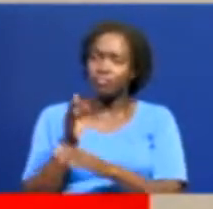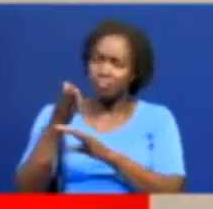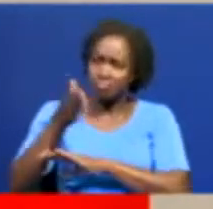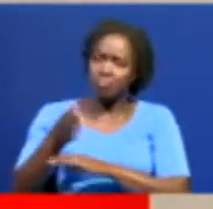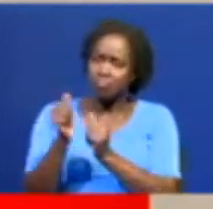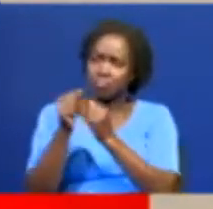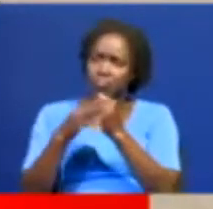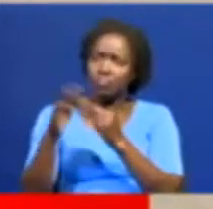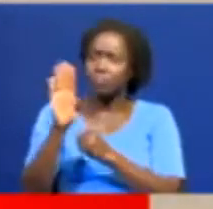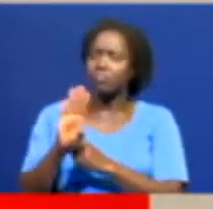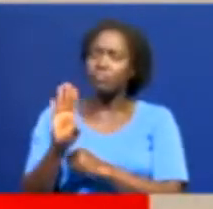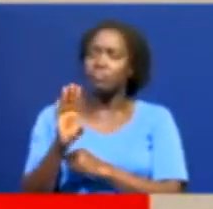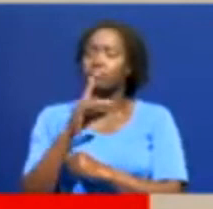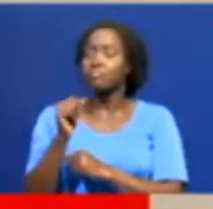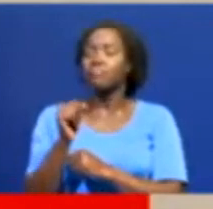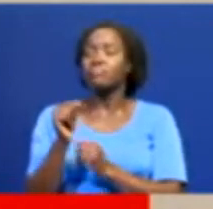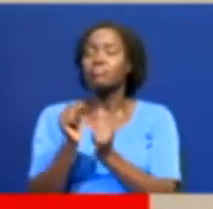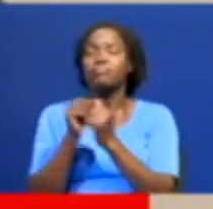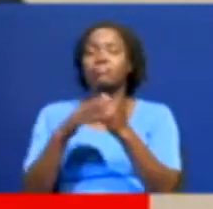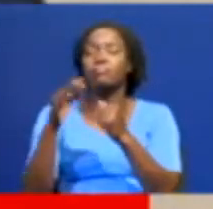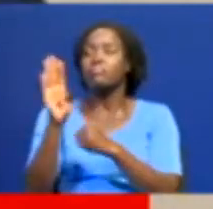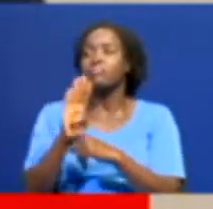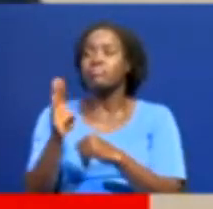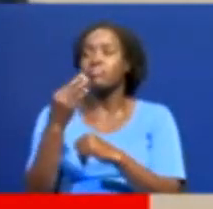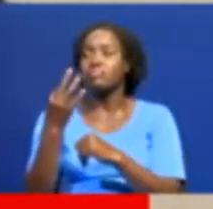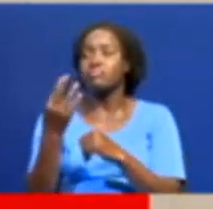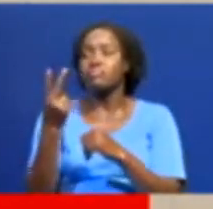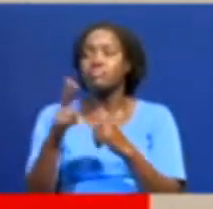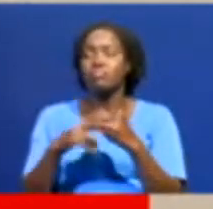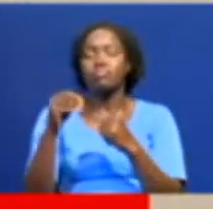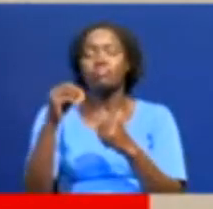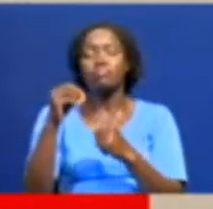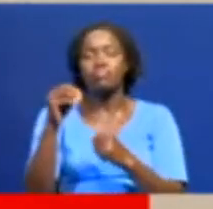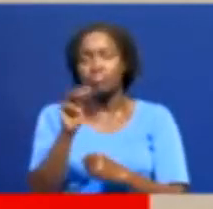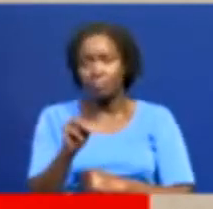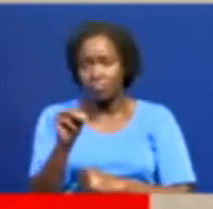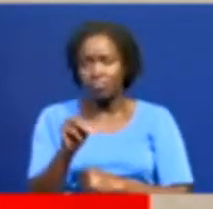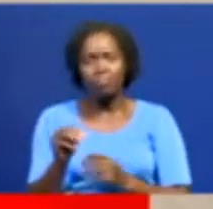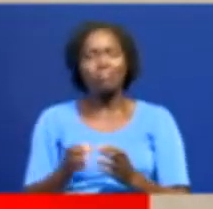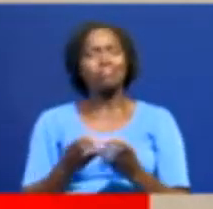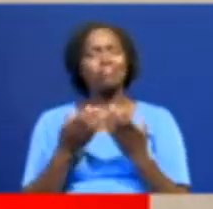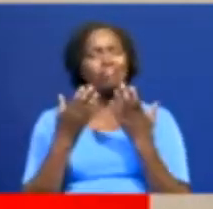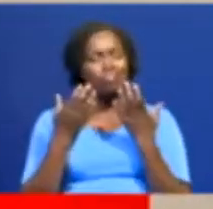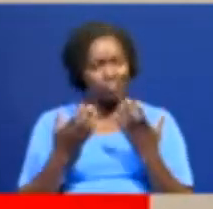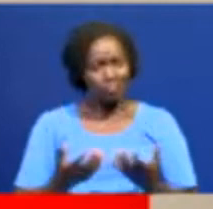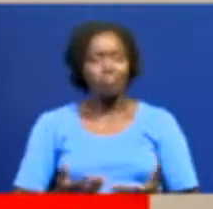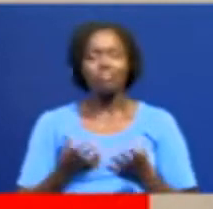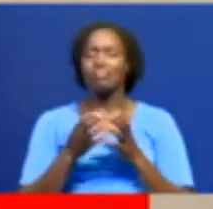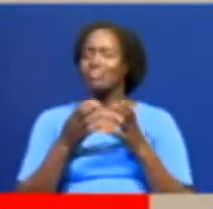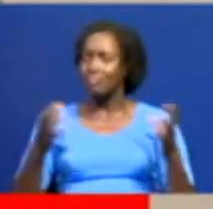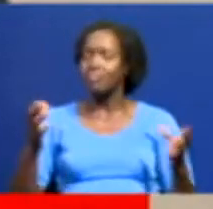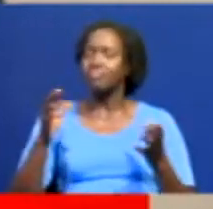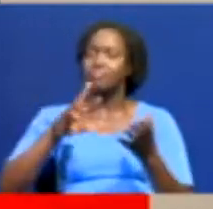billion. So 18 billion, 320 million. Yeah, so it will be a huge project. And within